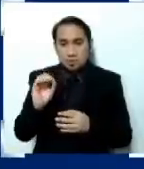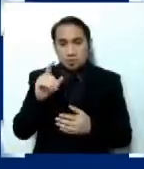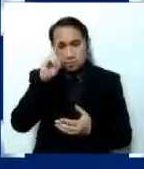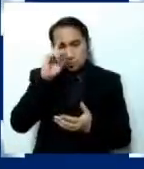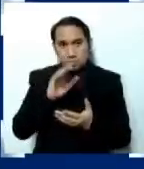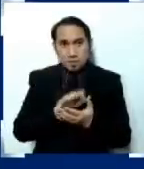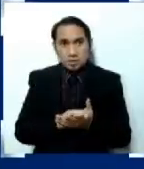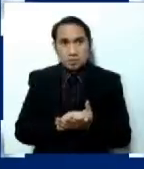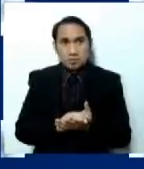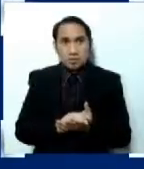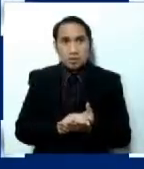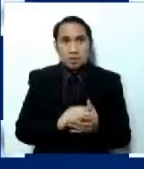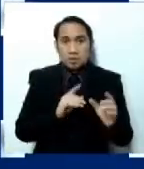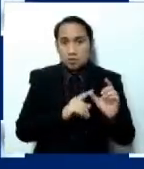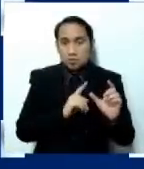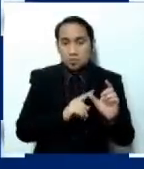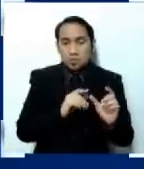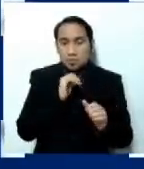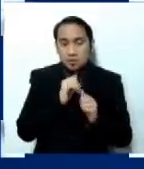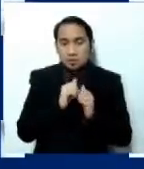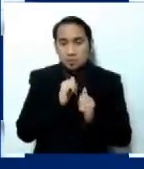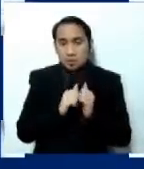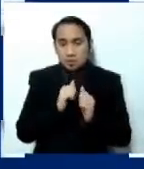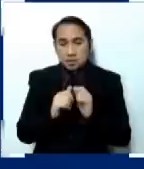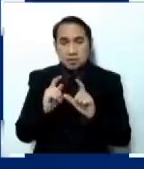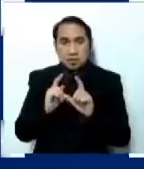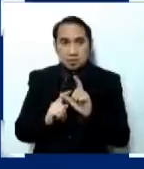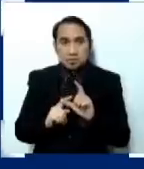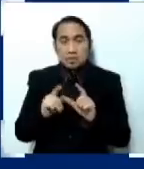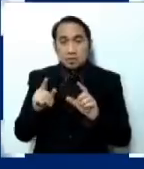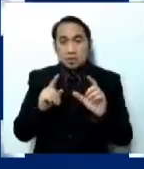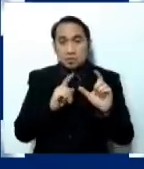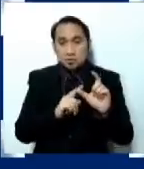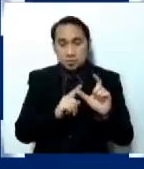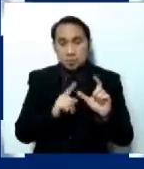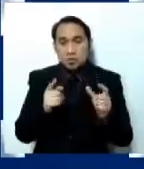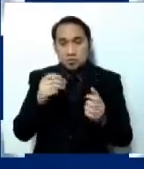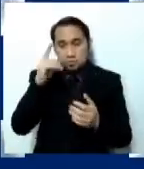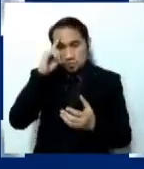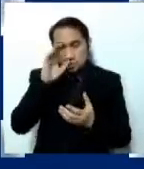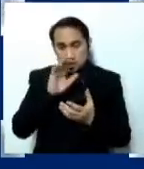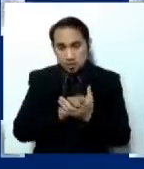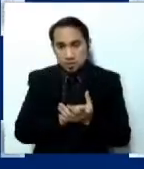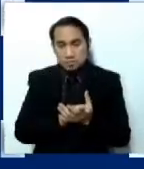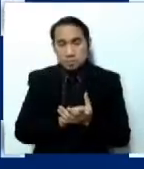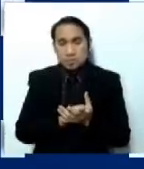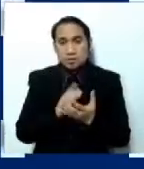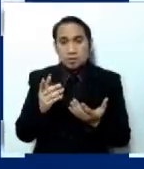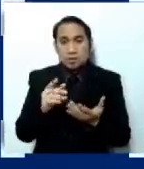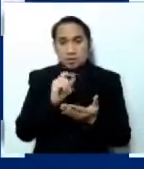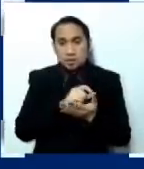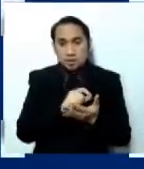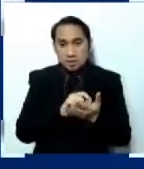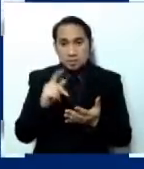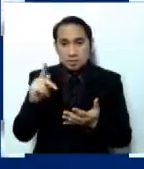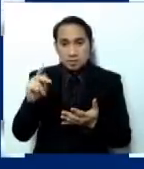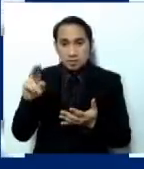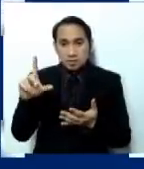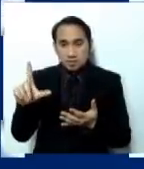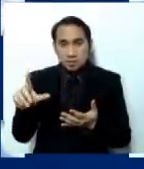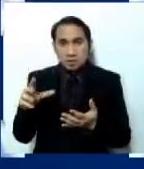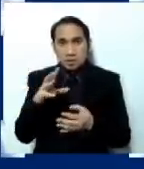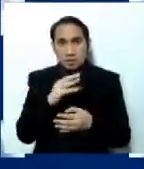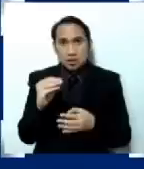CPP-NPA. To be communist means you believe in the writings of Karl Marx and the Communist